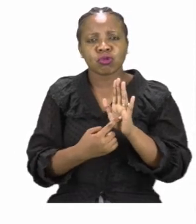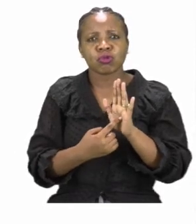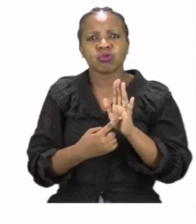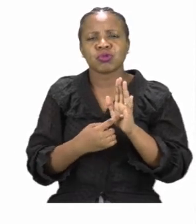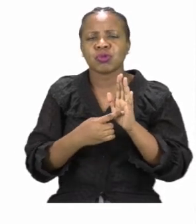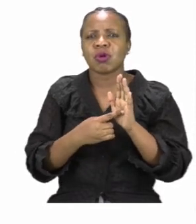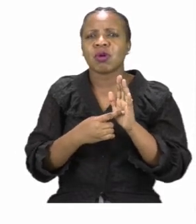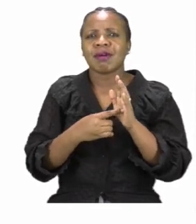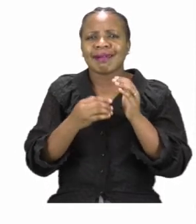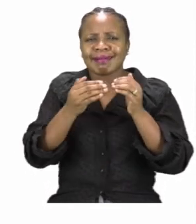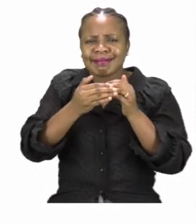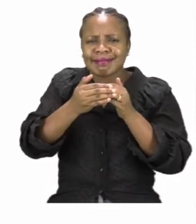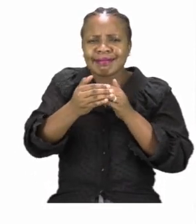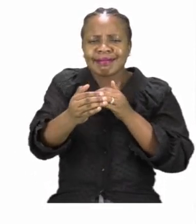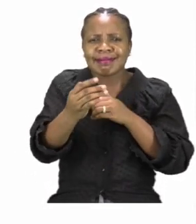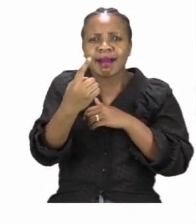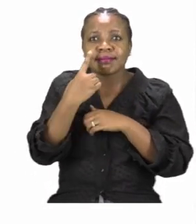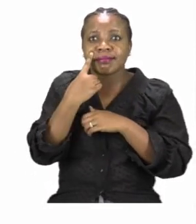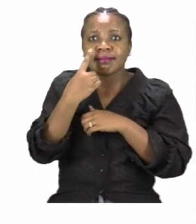of our country's leaders.